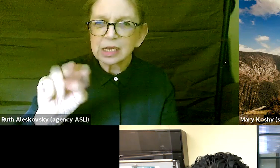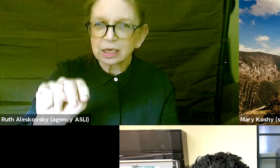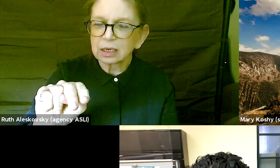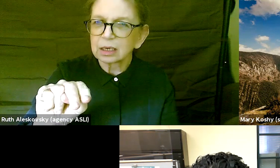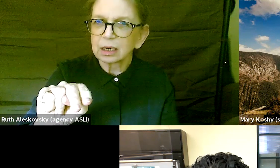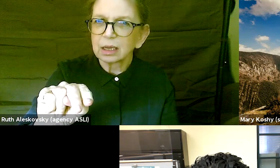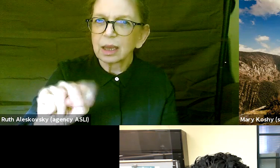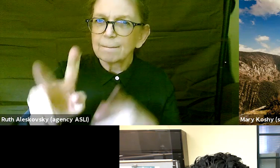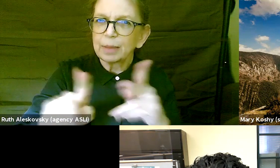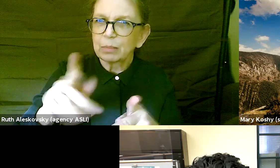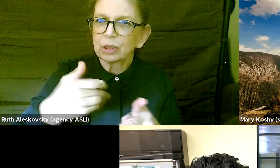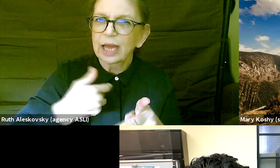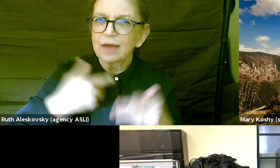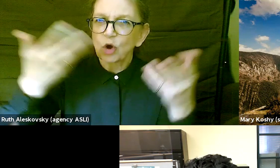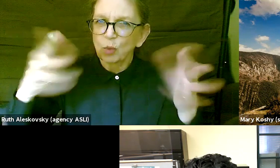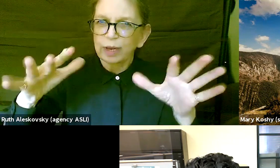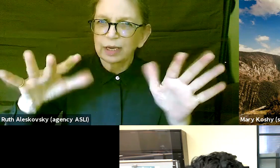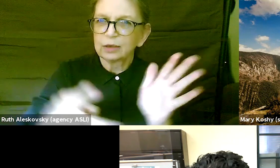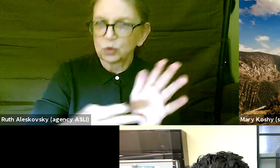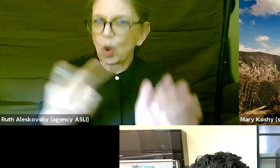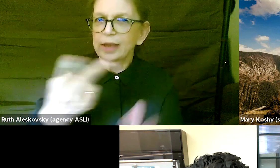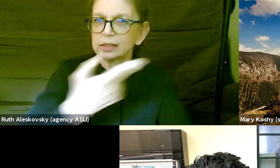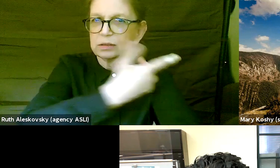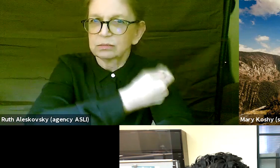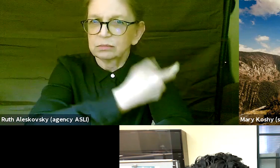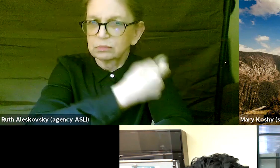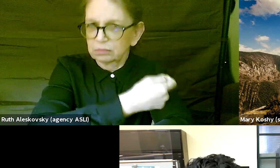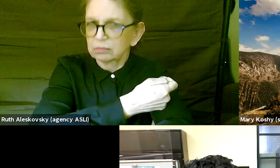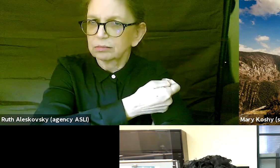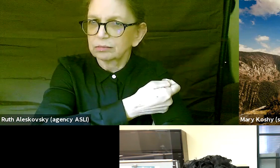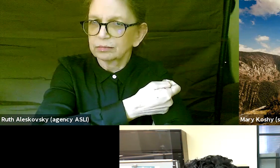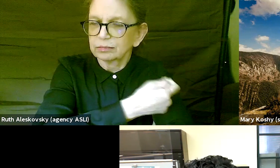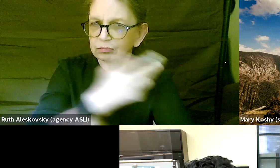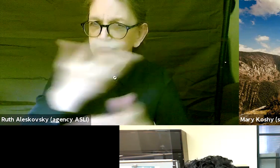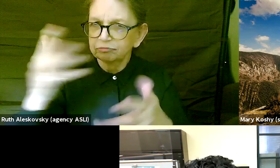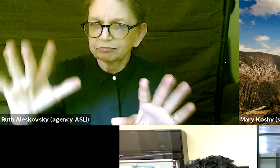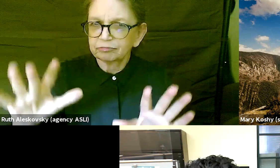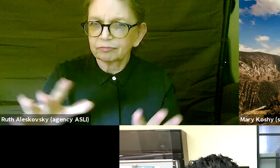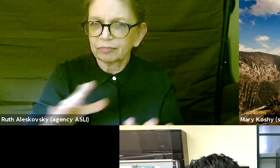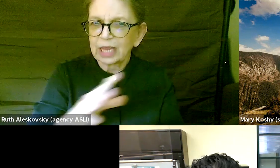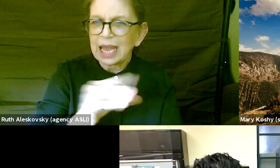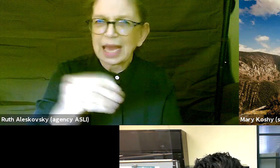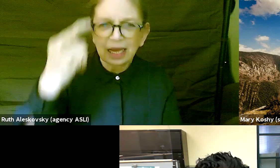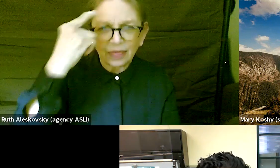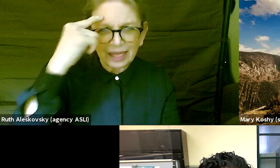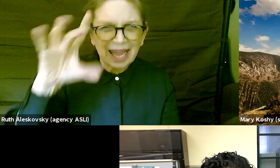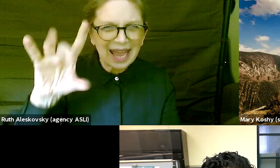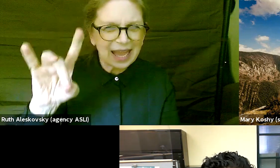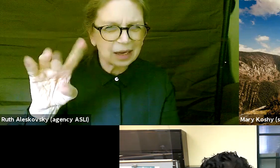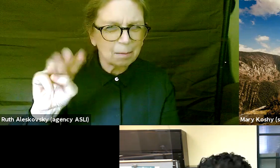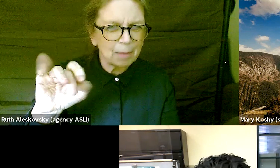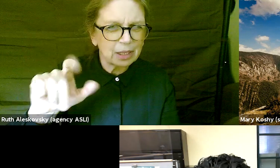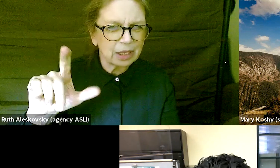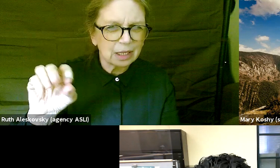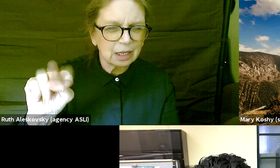doses. And I believe it was 8 million or so, correct me if I'm